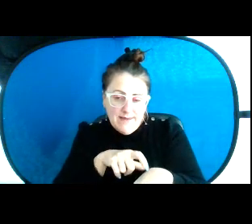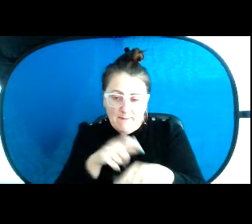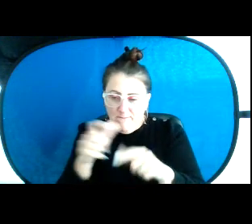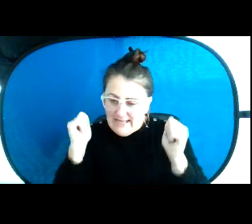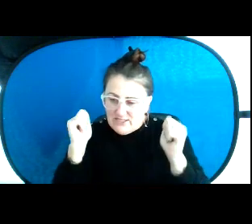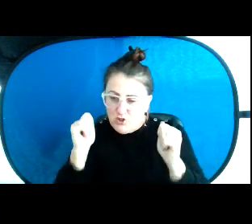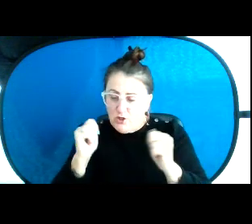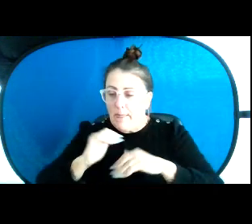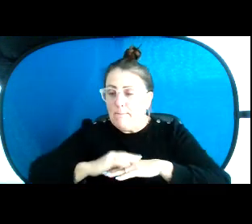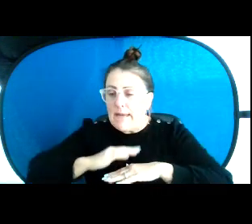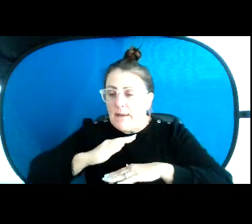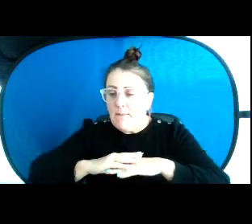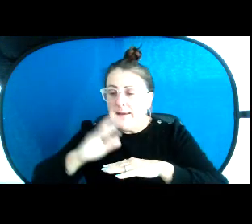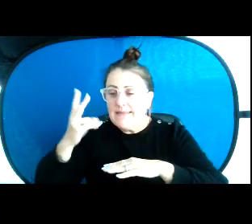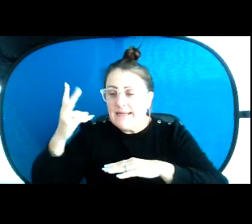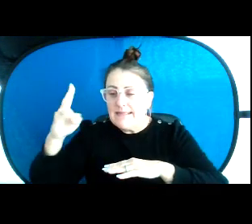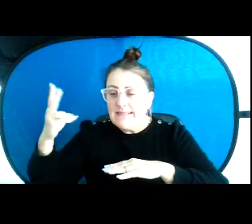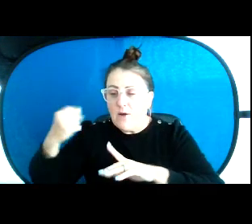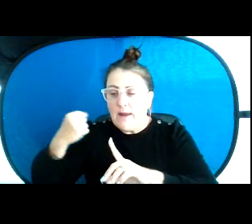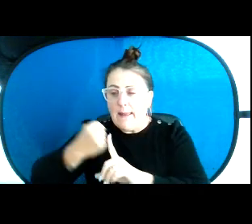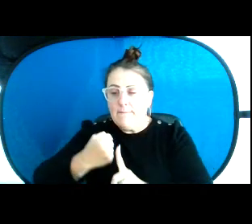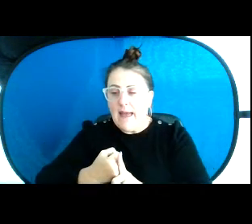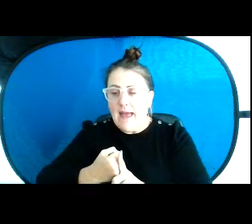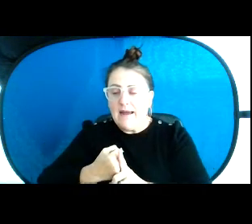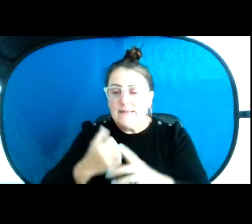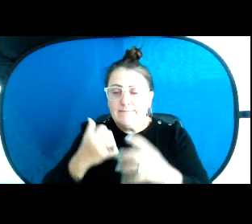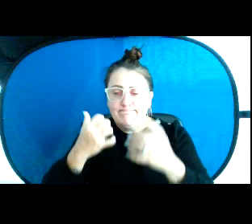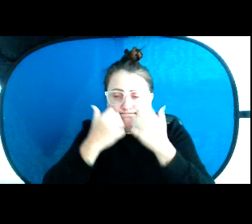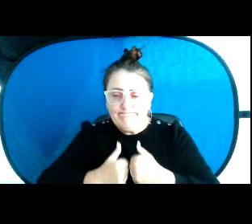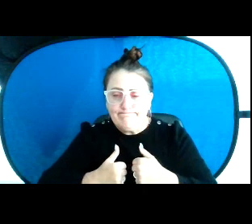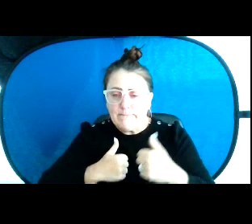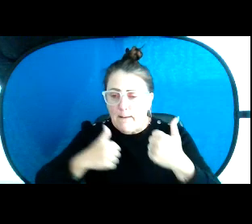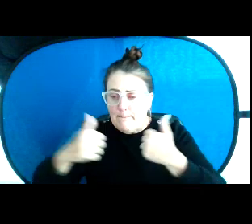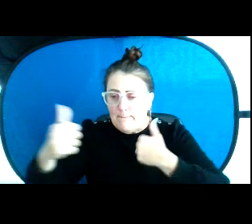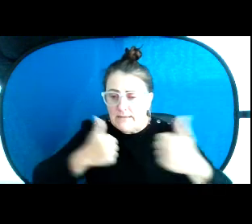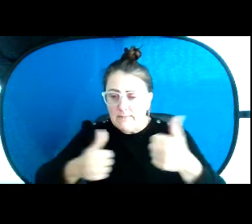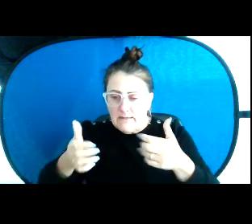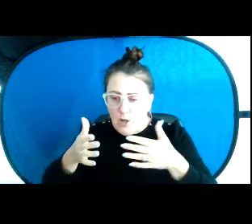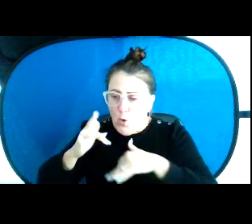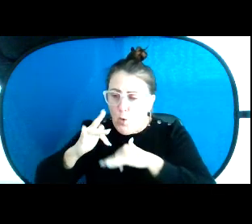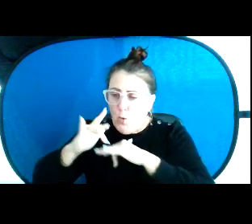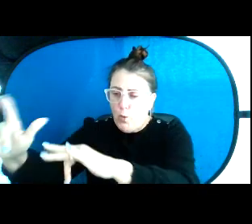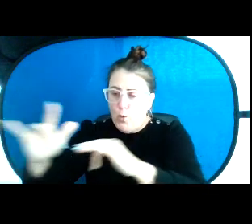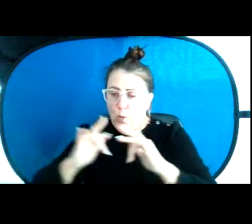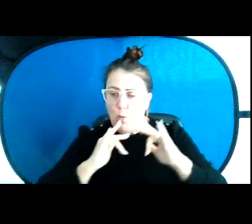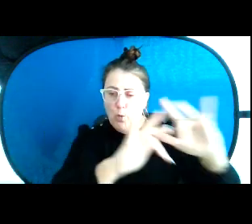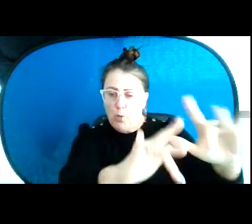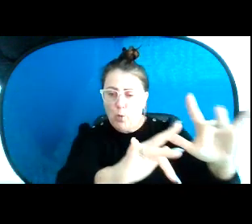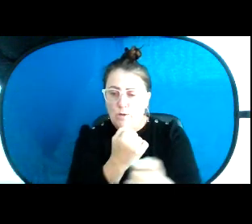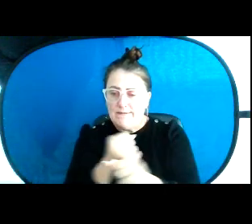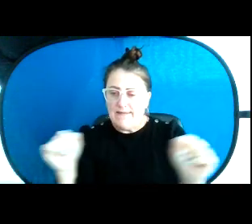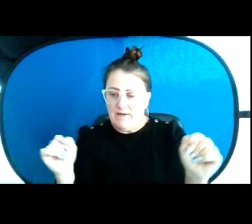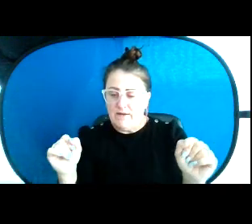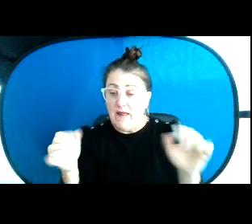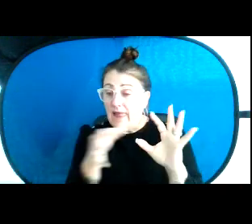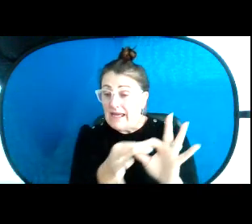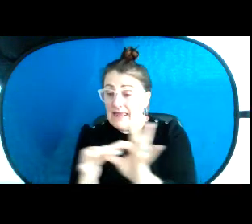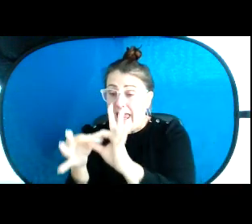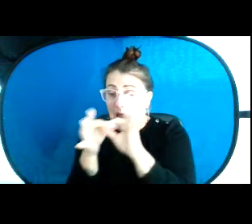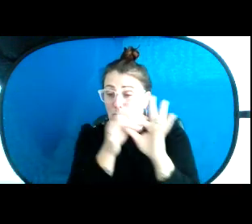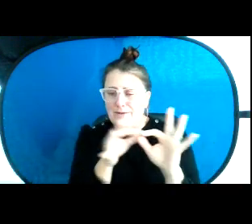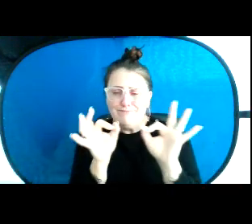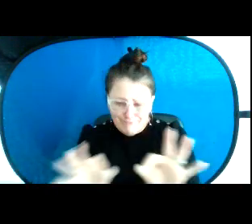minimize secondary impacts, and keep vital freight and passenger corridors moving safely. This collaboration is critical not